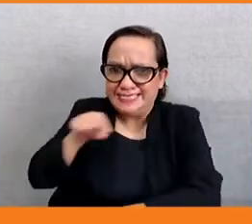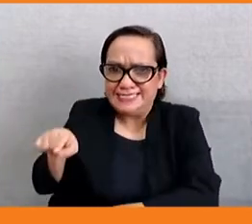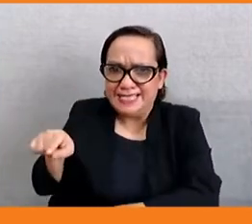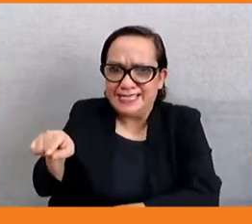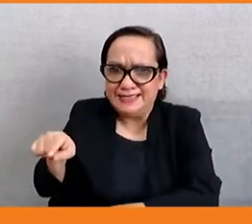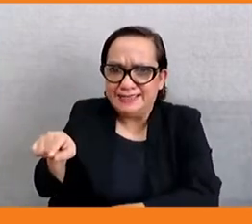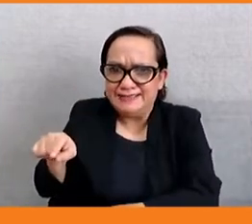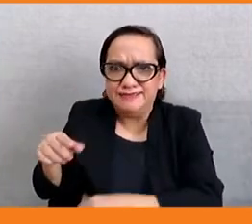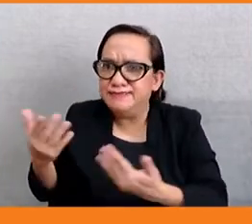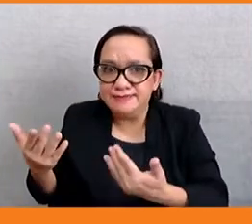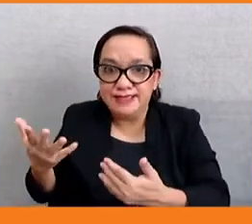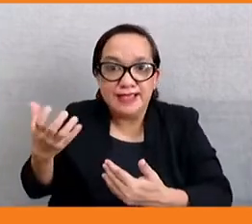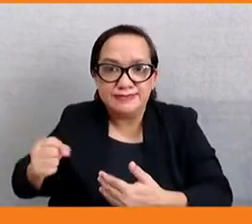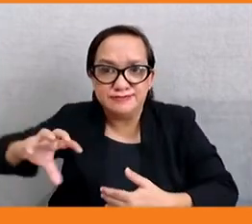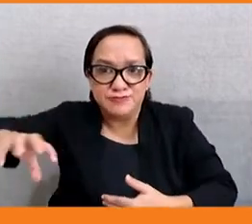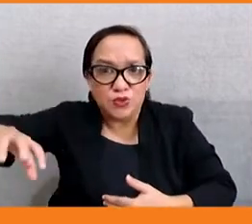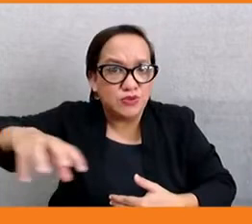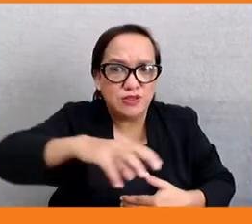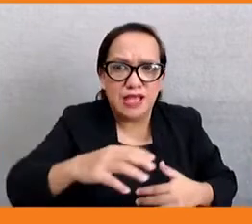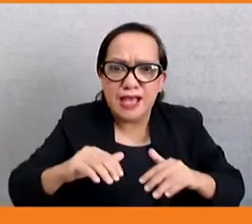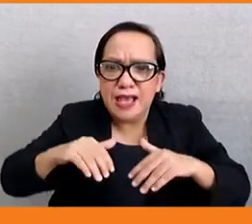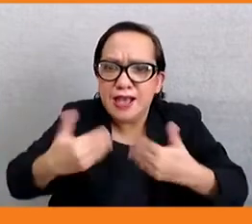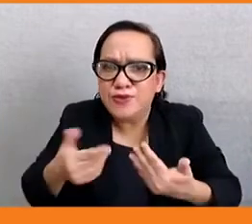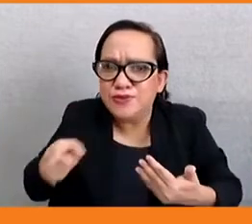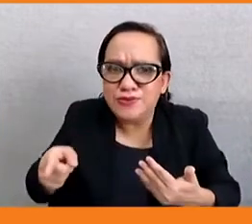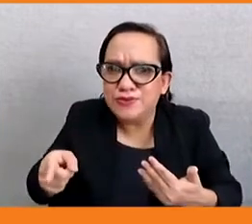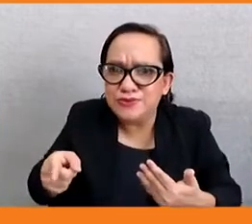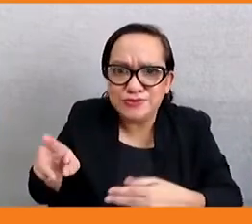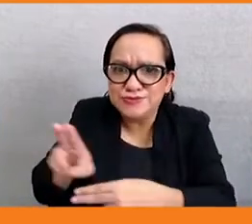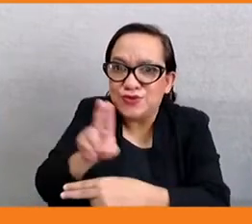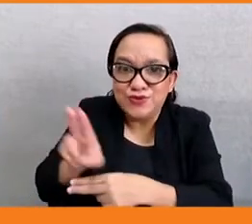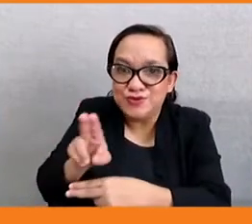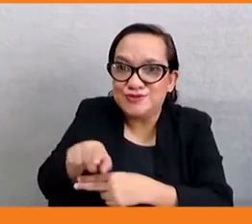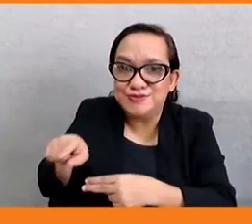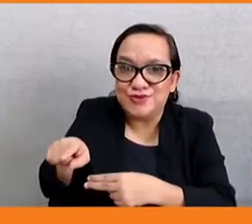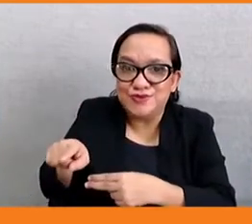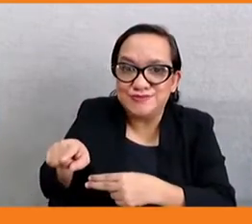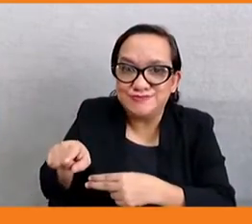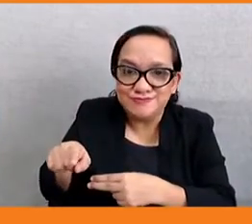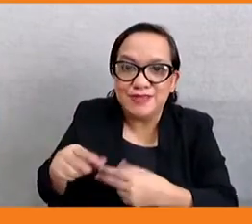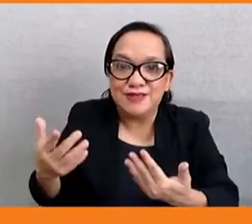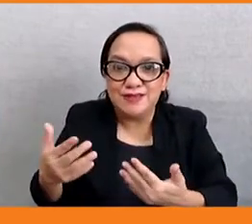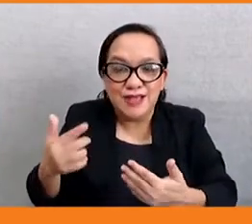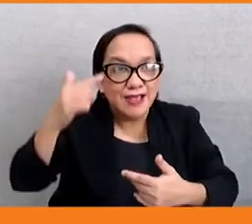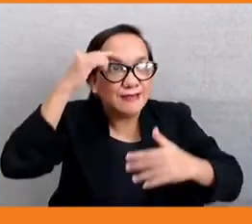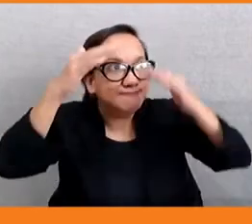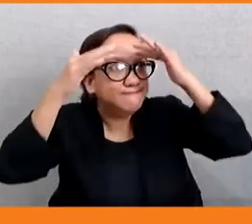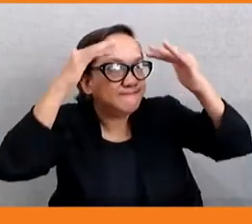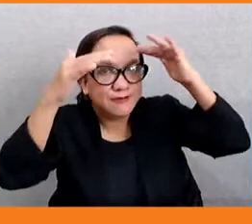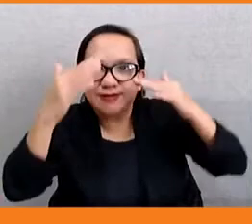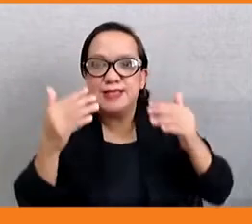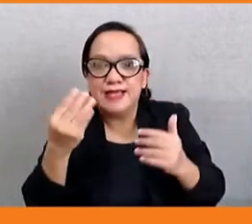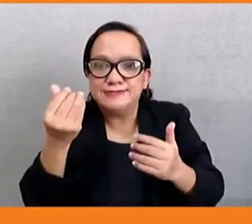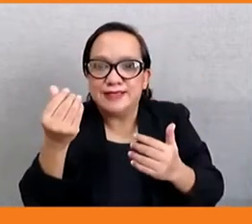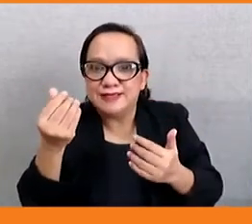utilizing so-called blended financing, which combines private financing with highly concessional financing or